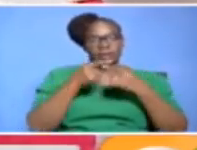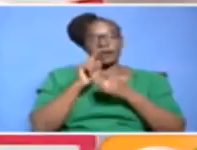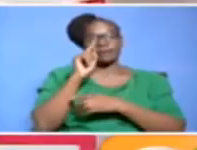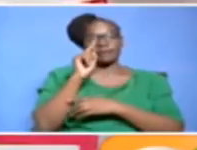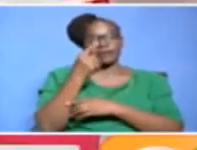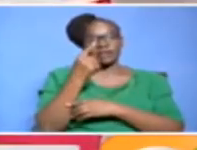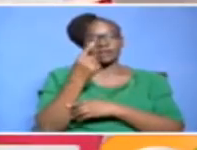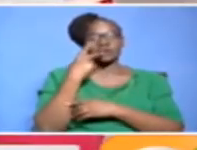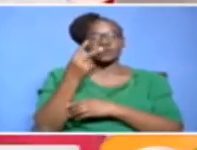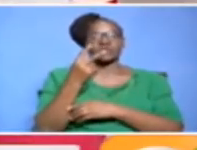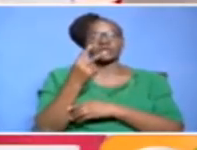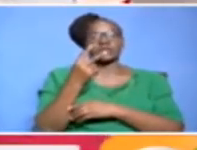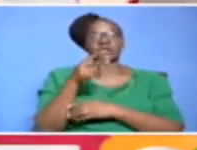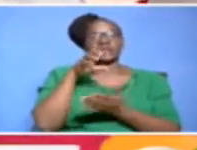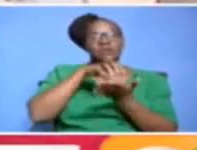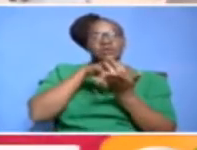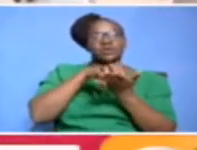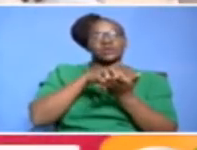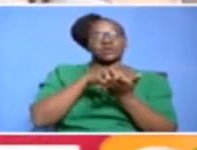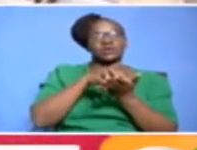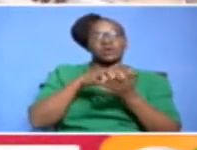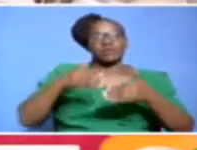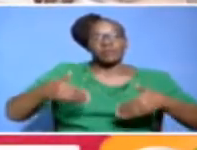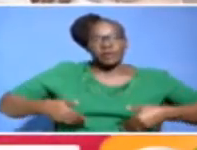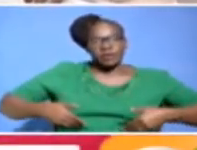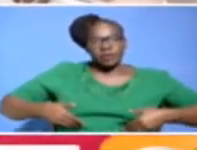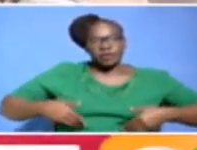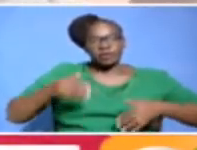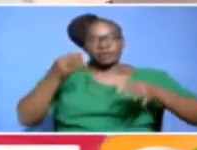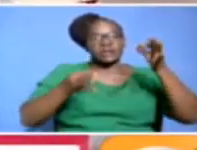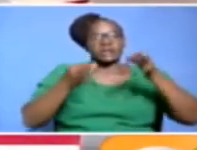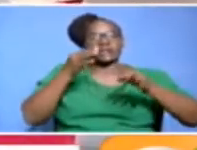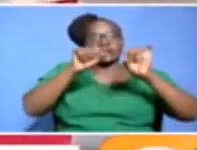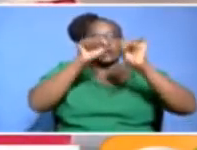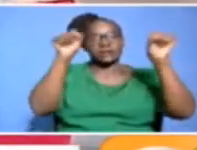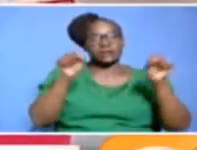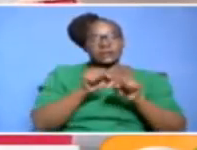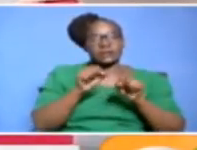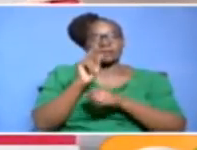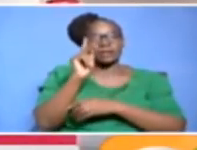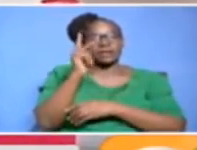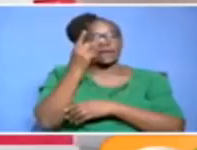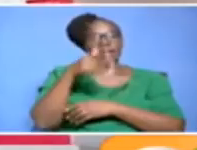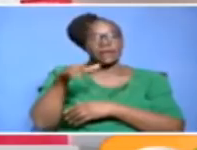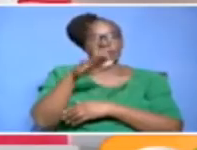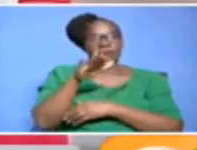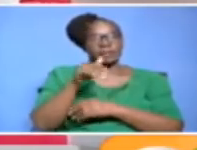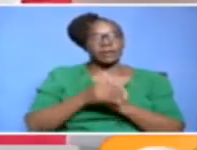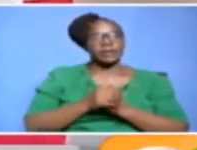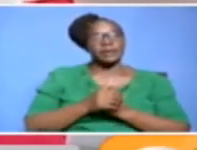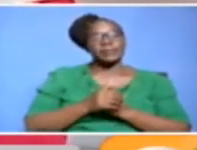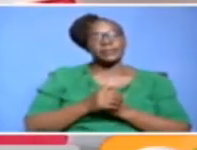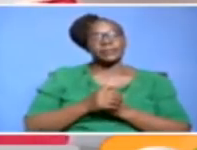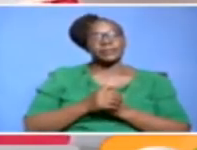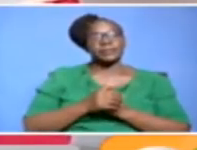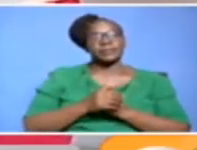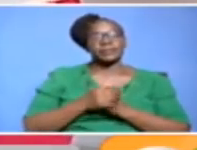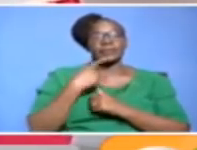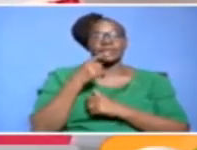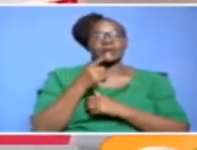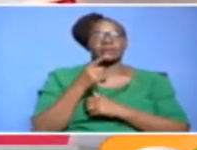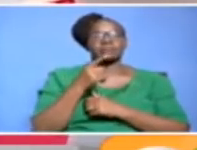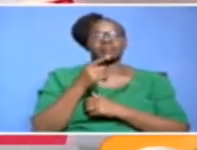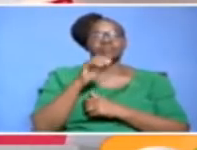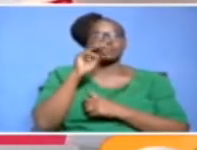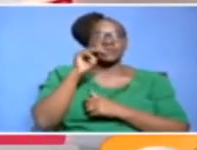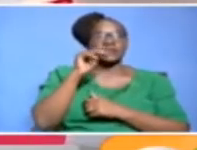look at the current state of the juvenile justice system here in Kenya. Now, according to records from the Magistrates